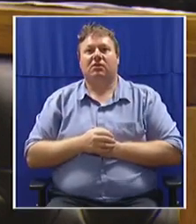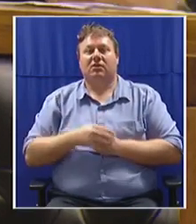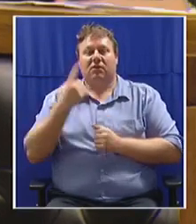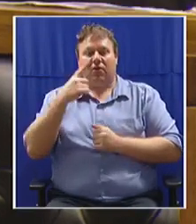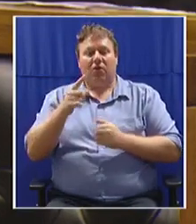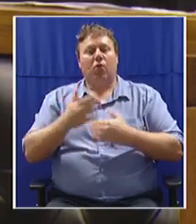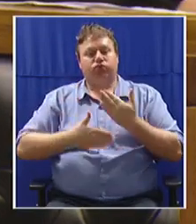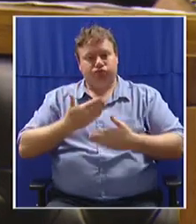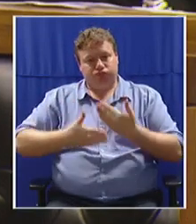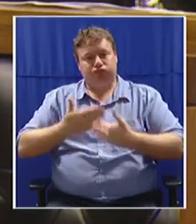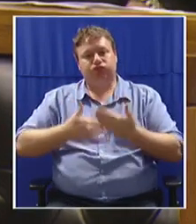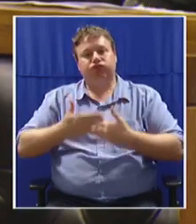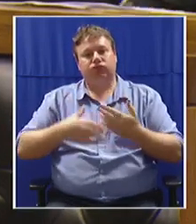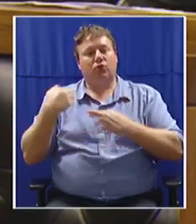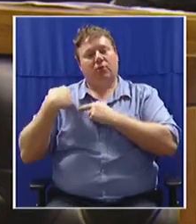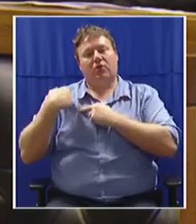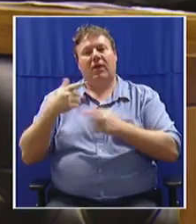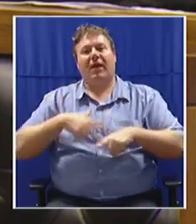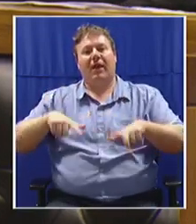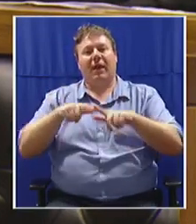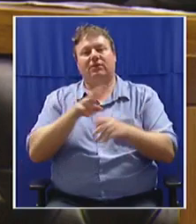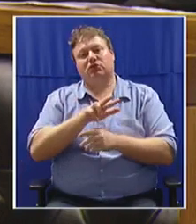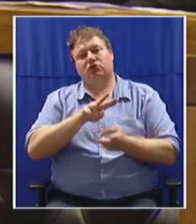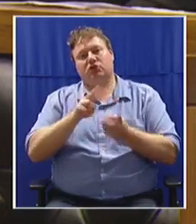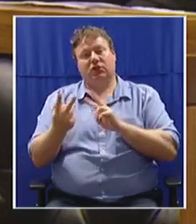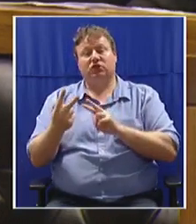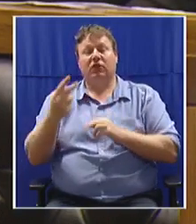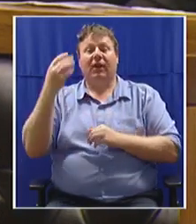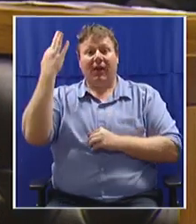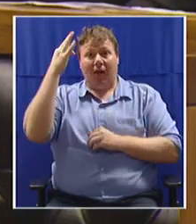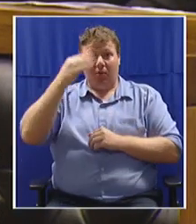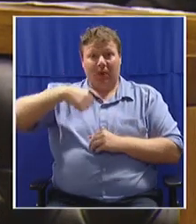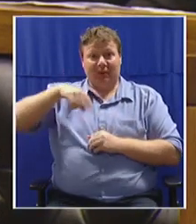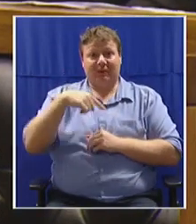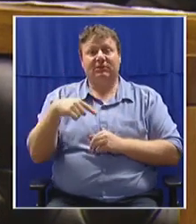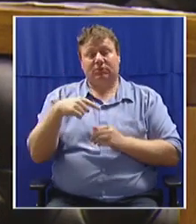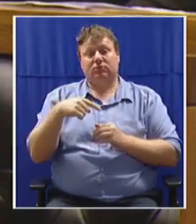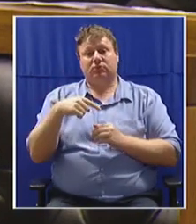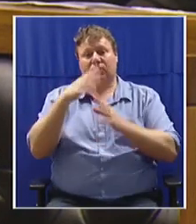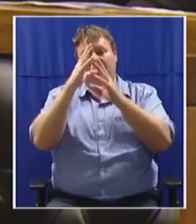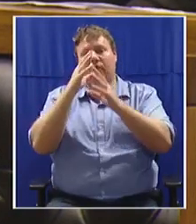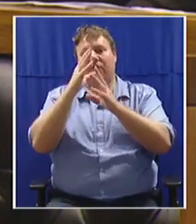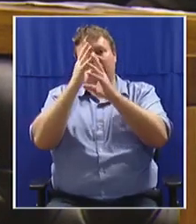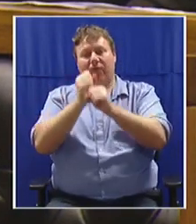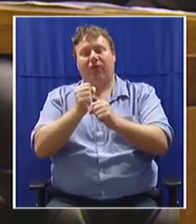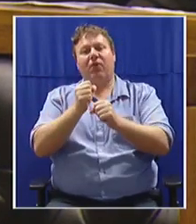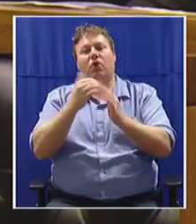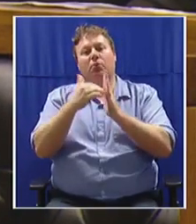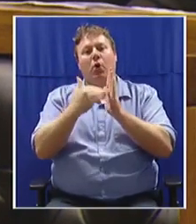reform program, our government remains committed to pursuing this program without